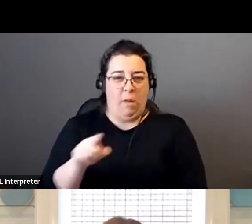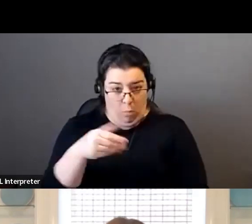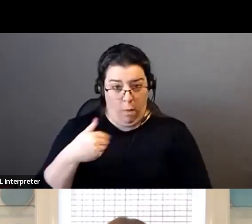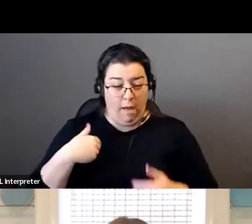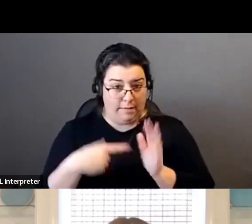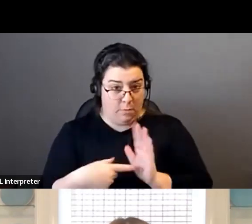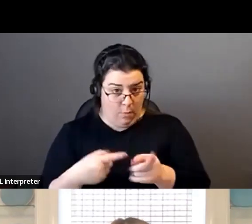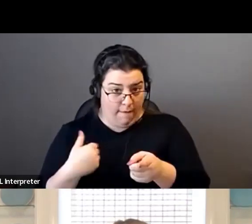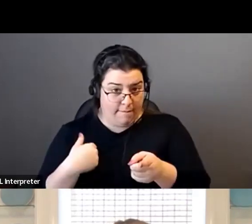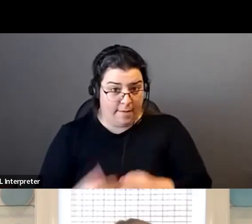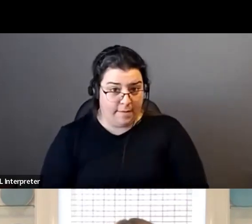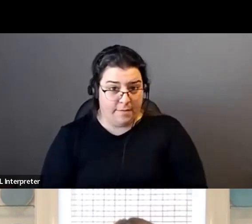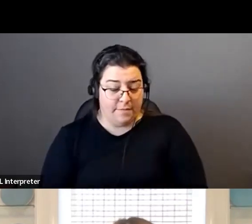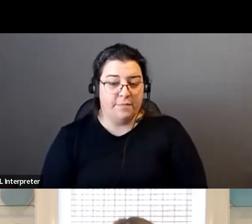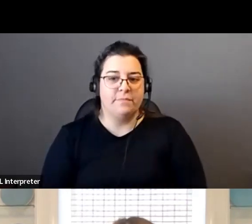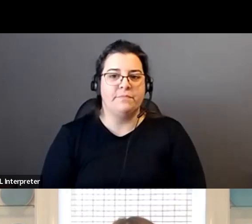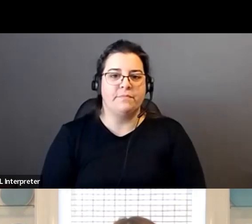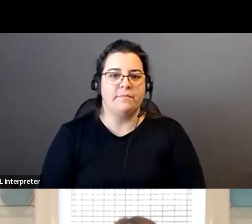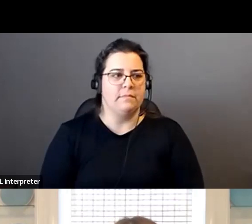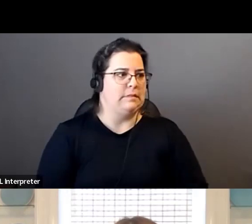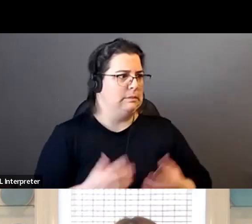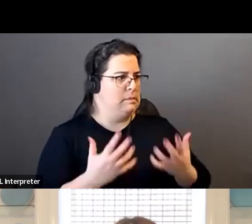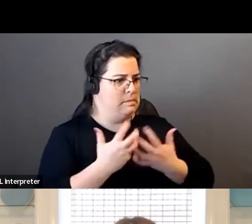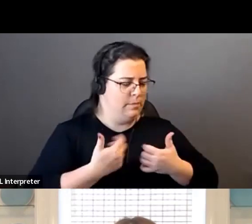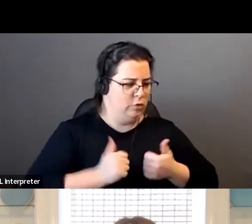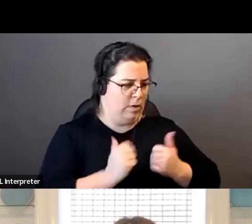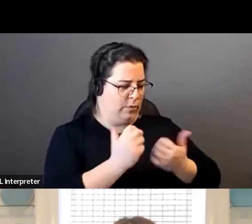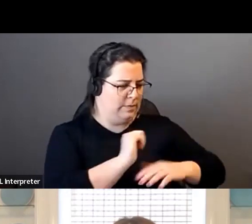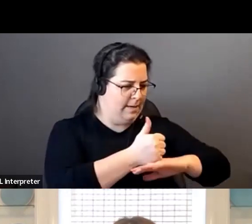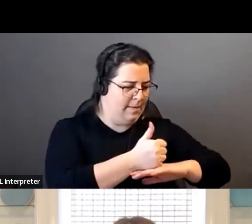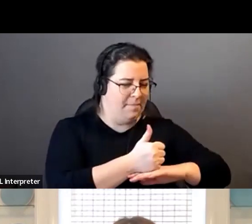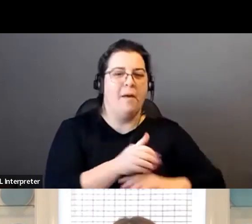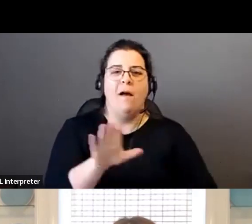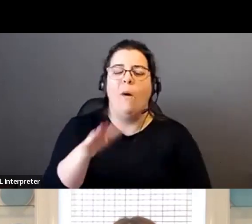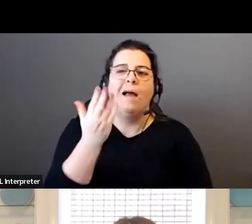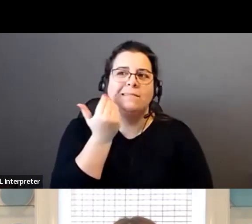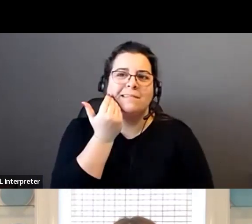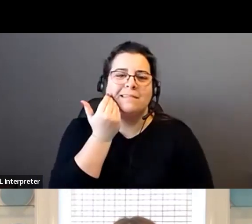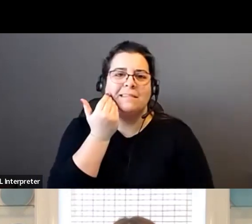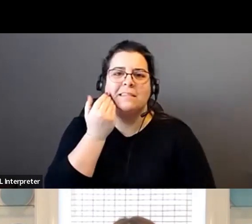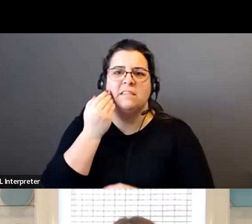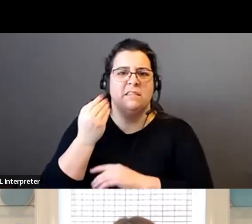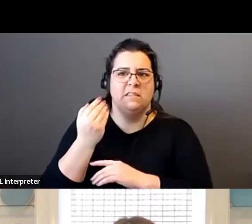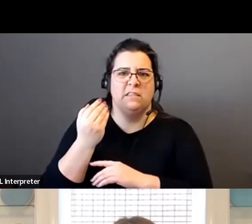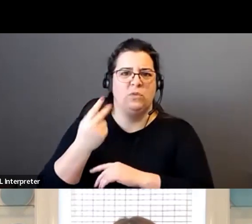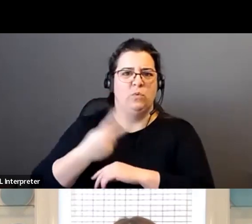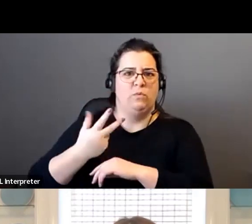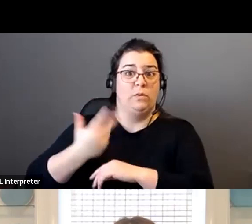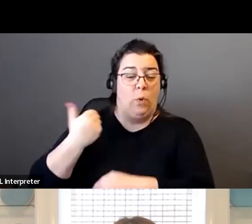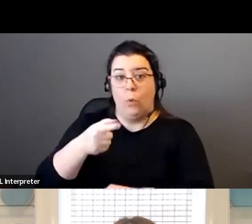Okay. I'm just thinking back to a couple days ago, some awesome ones that you shared with me. Yes. So I